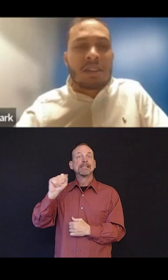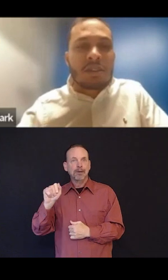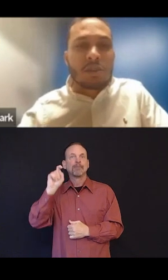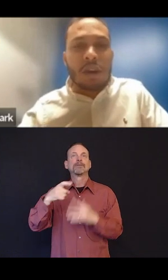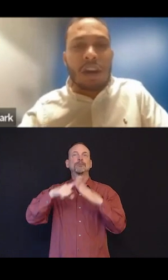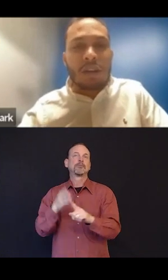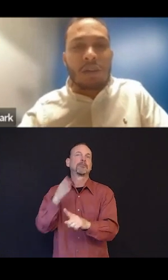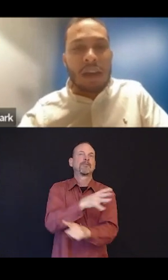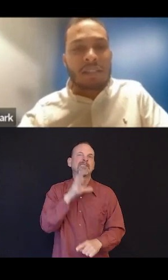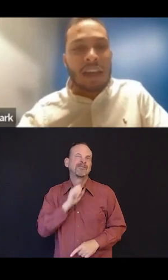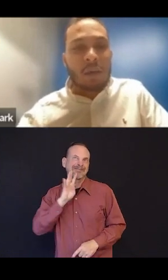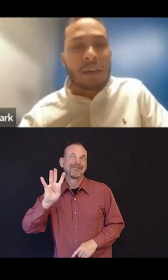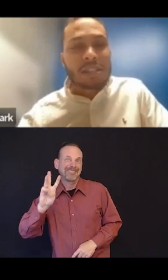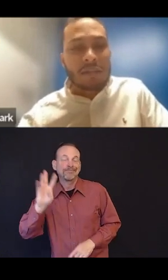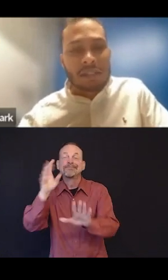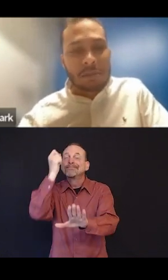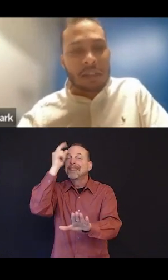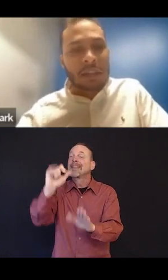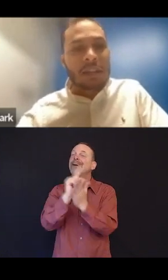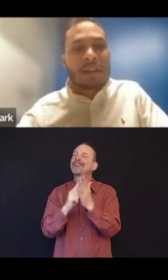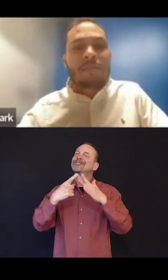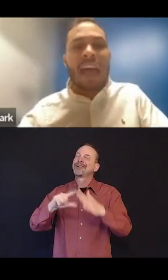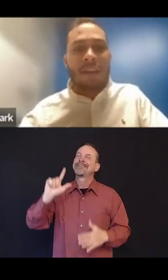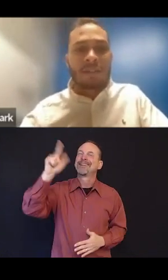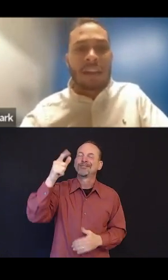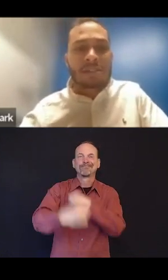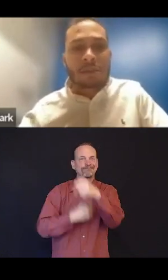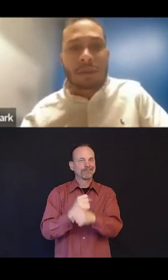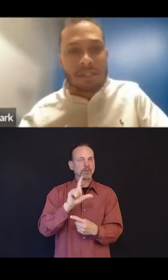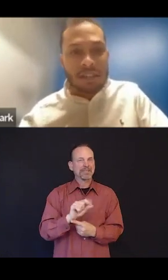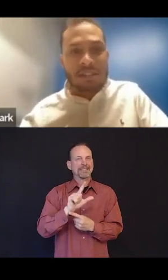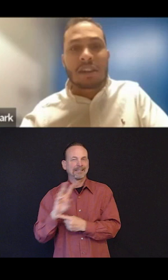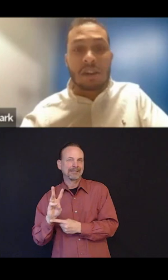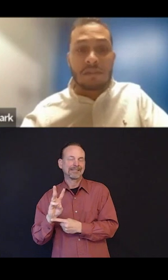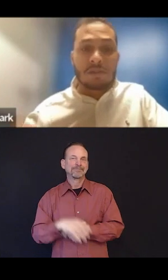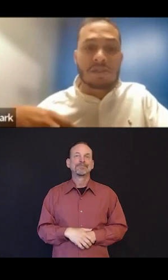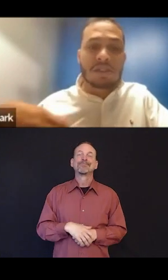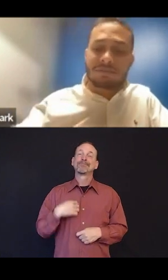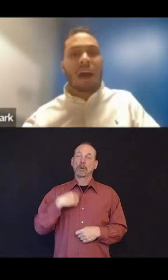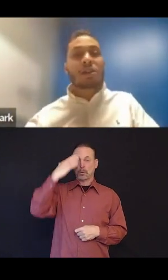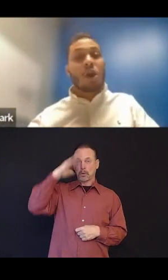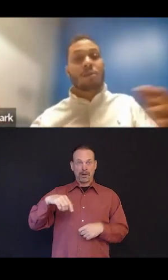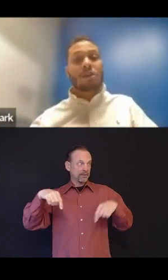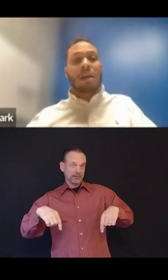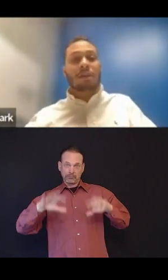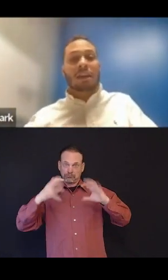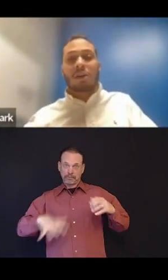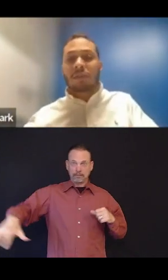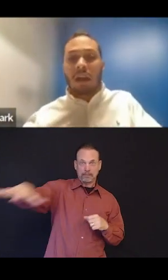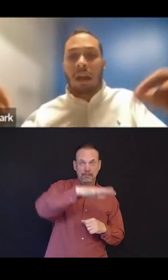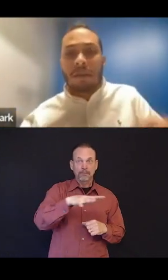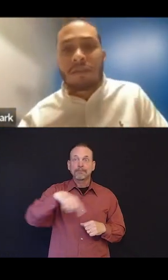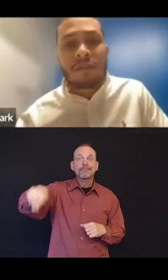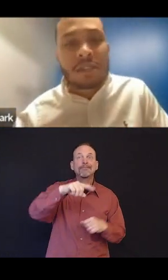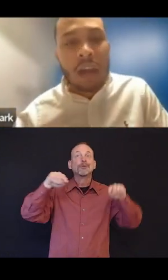us who had that onset of disability after the age of 26 in the near future. So how do you open your ABLE